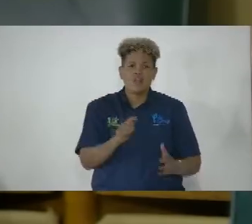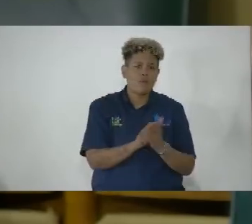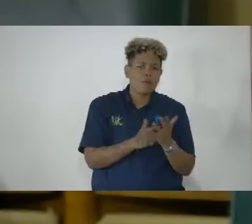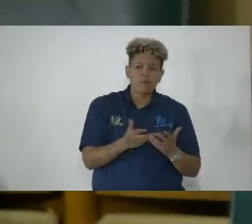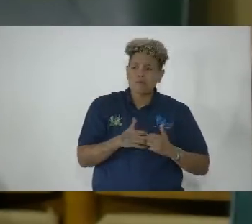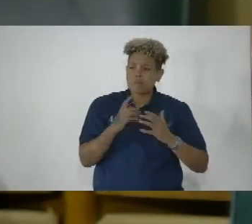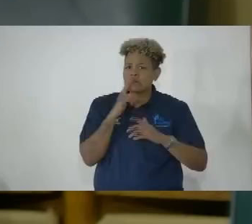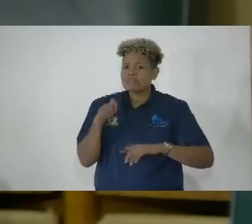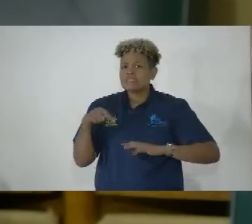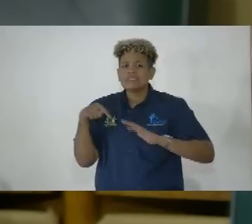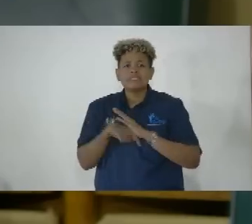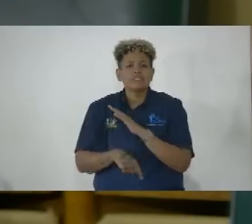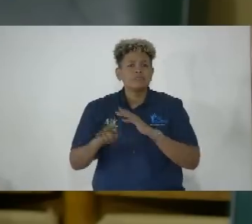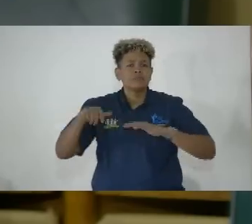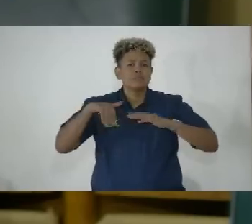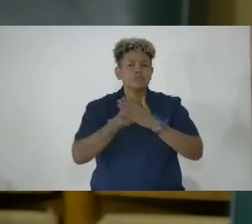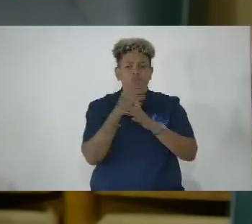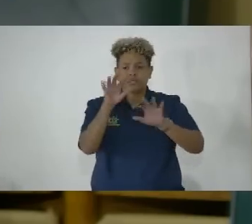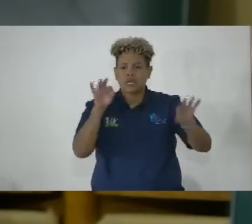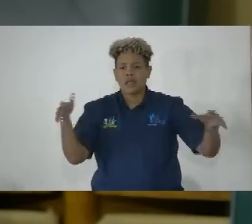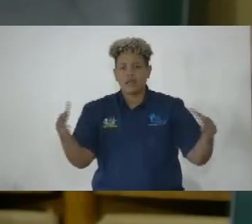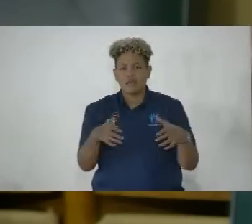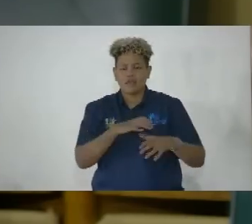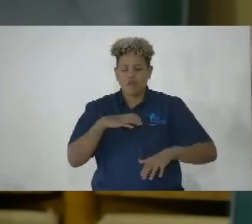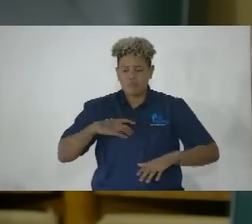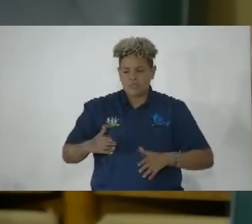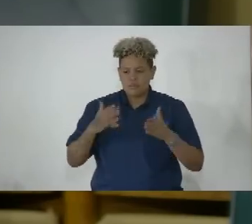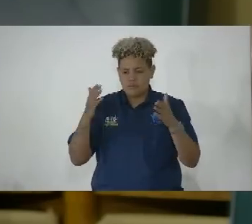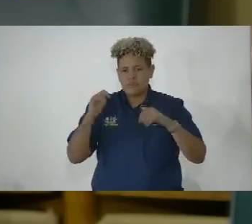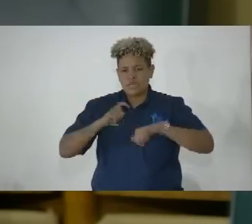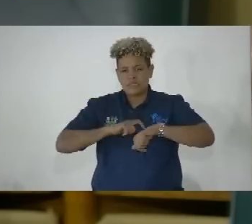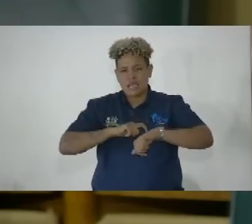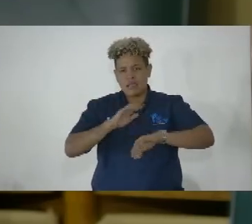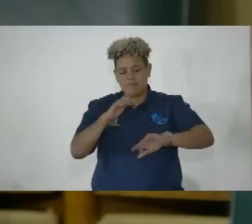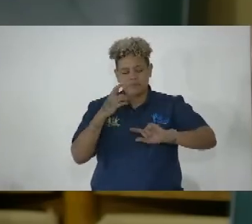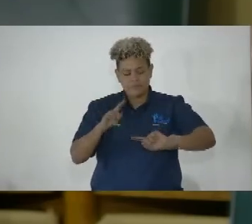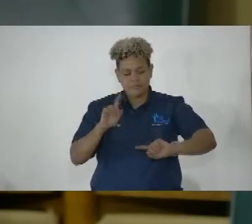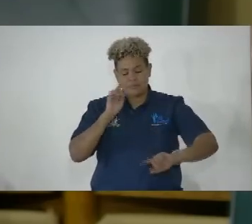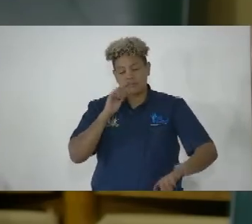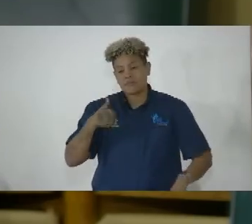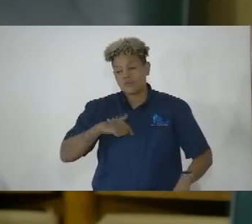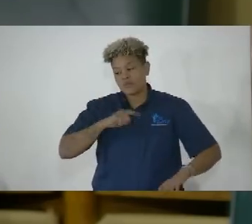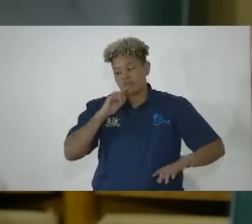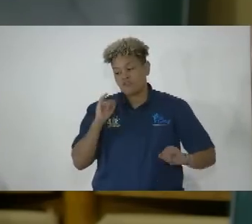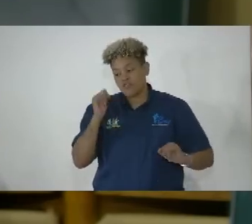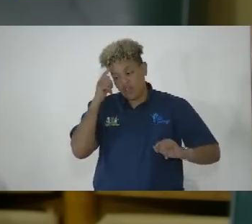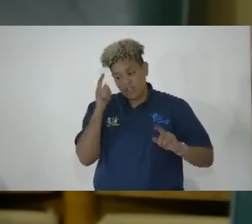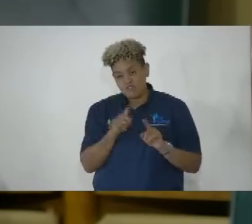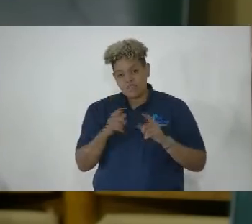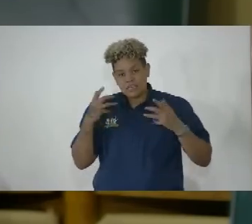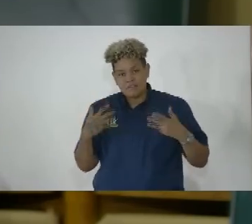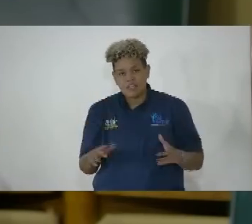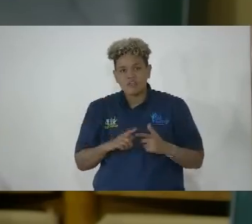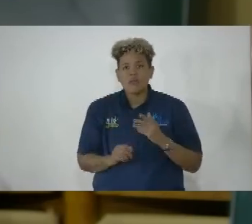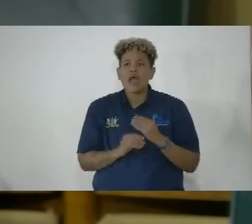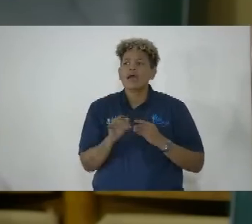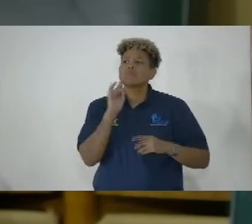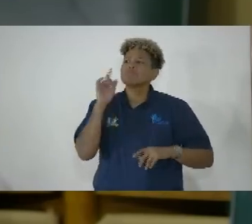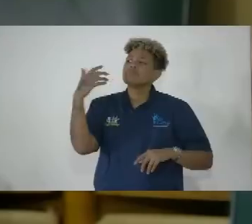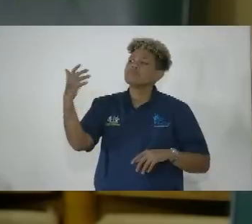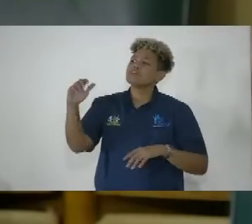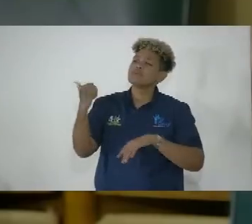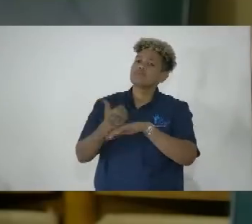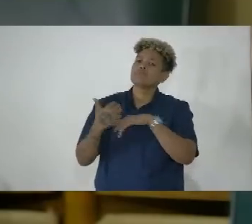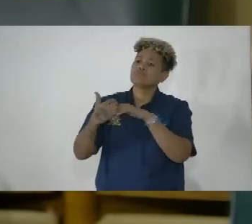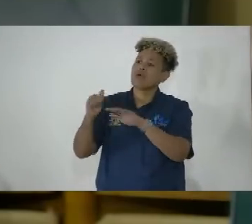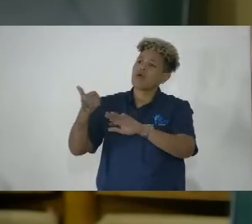a new Joint Select Committee was proposed at that time. So as we have just agreed, and as has been established in that